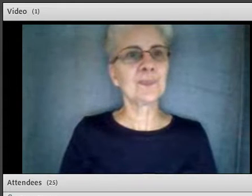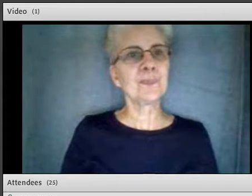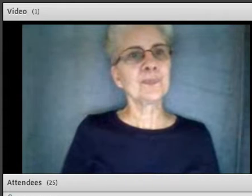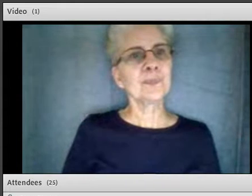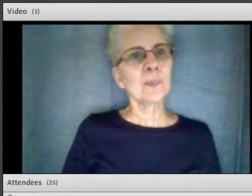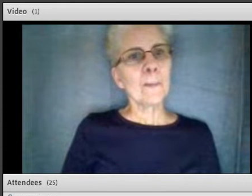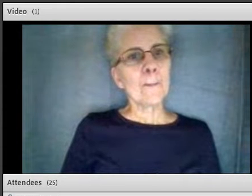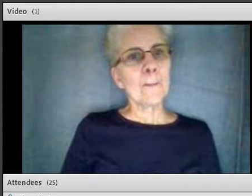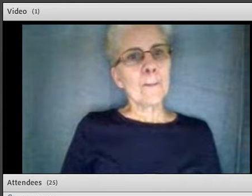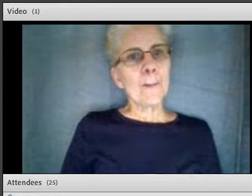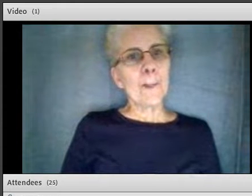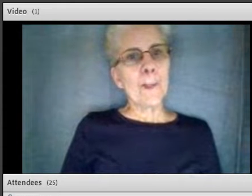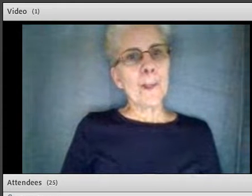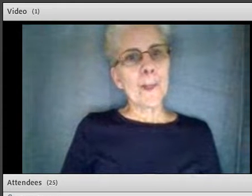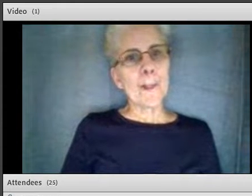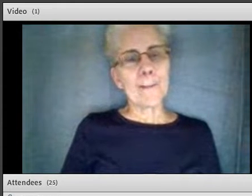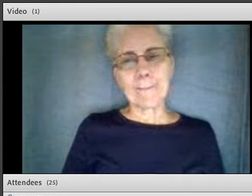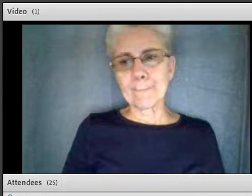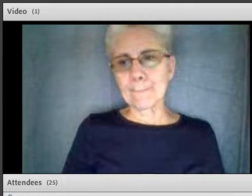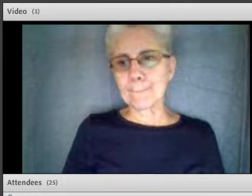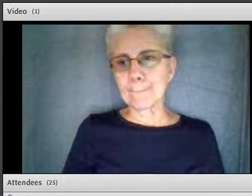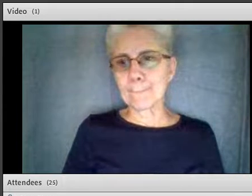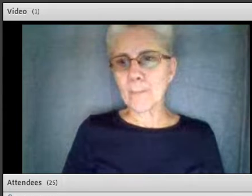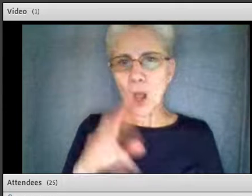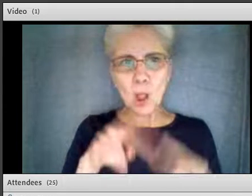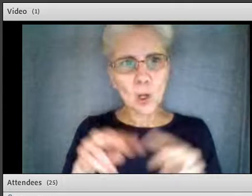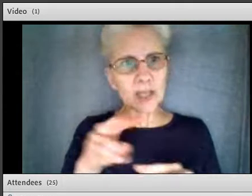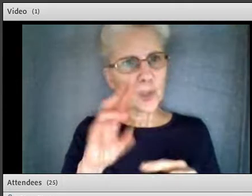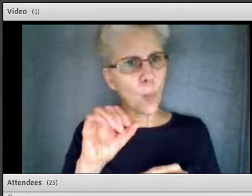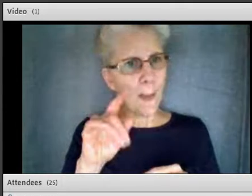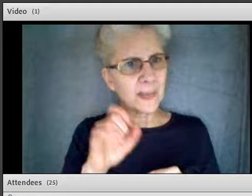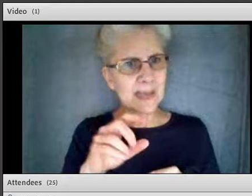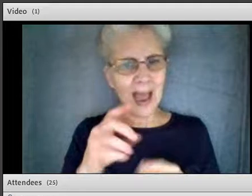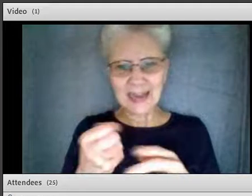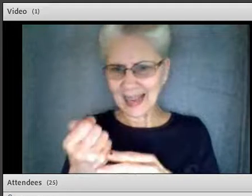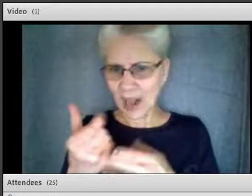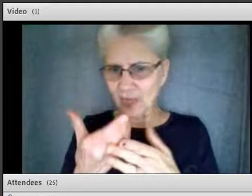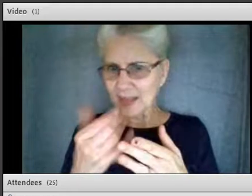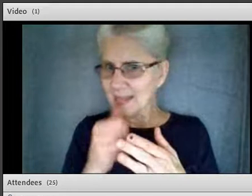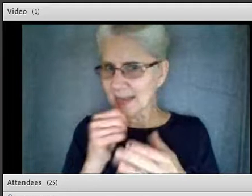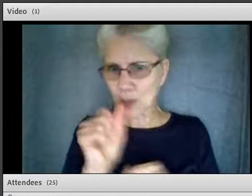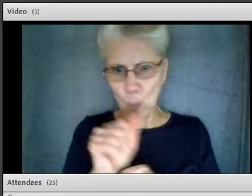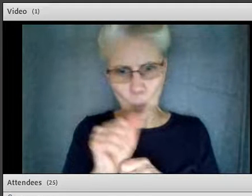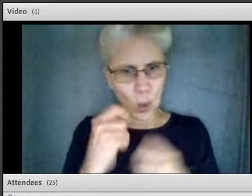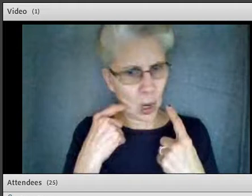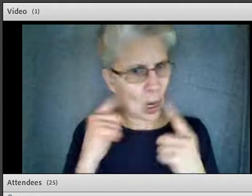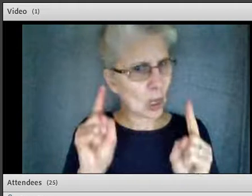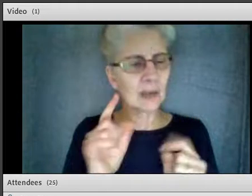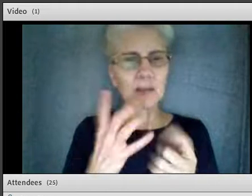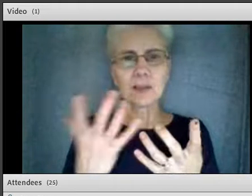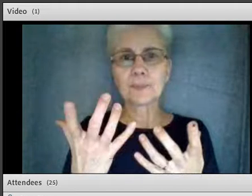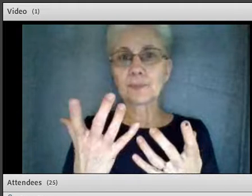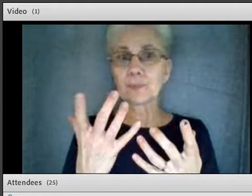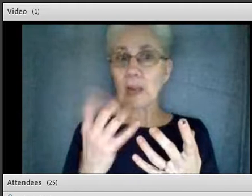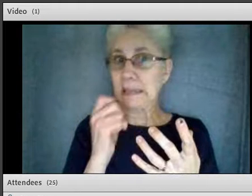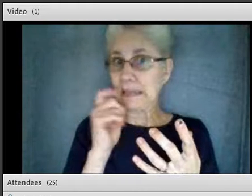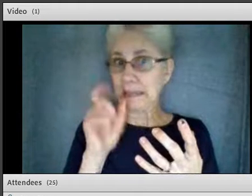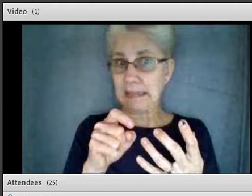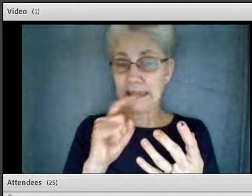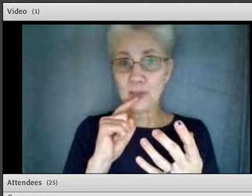Look at your website, take out the stuff that doesn't work. Does it need to be, if it's no longer relevant, should it